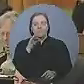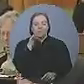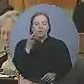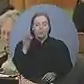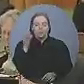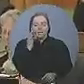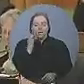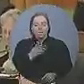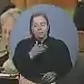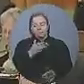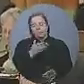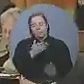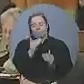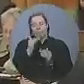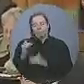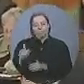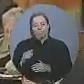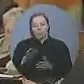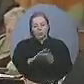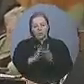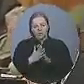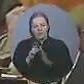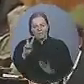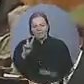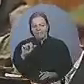Industry.